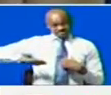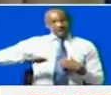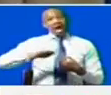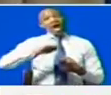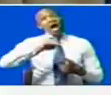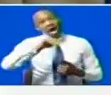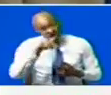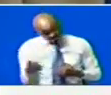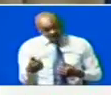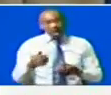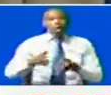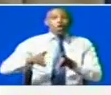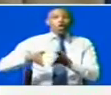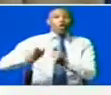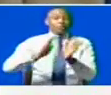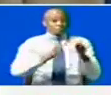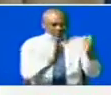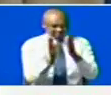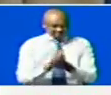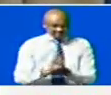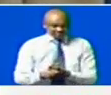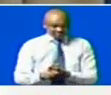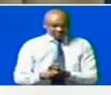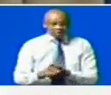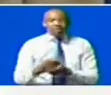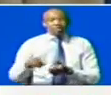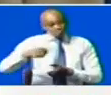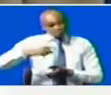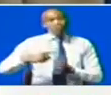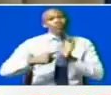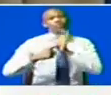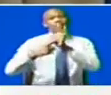another opportunity to show the world